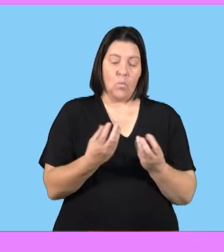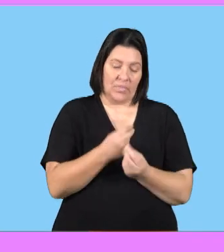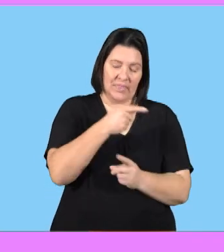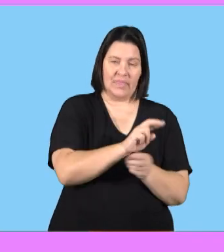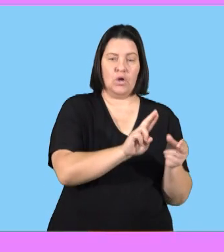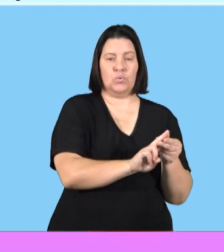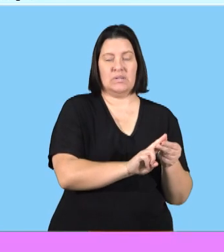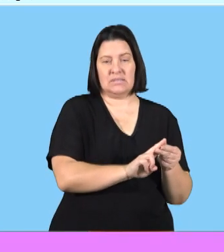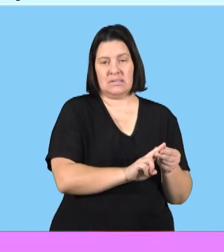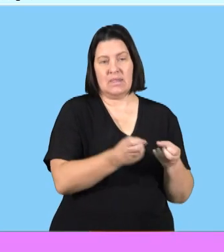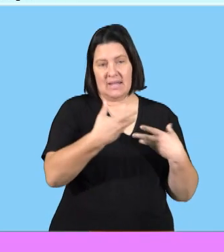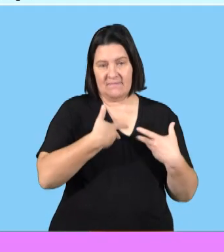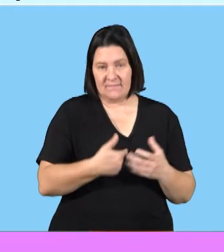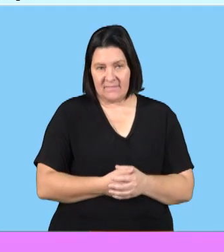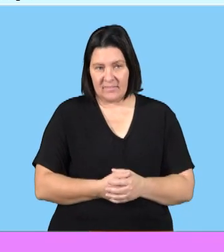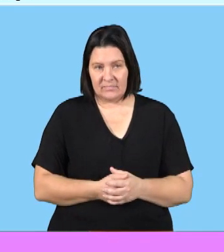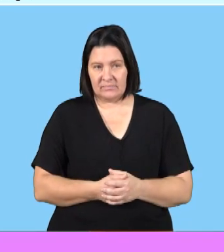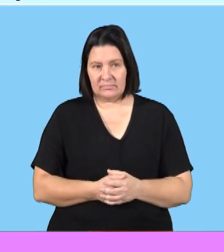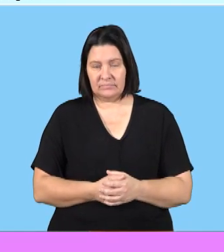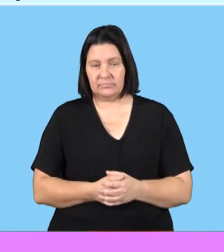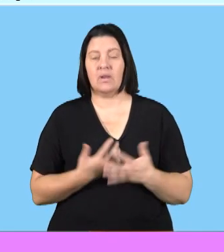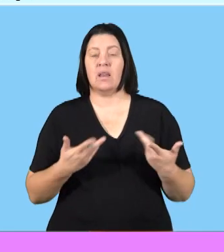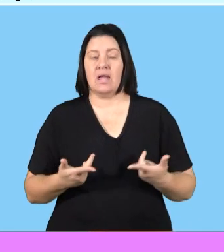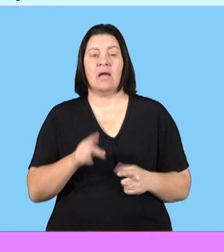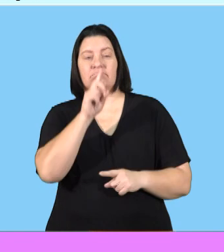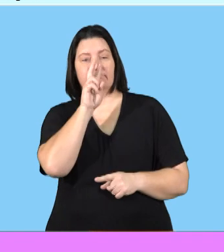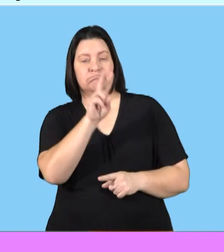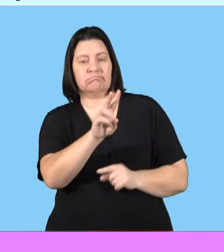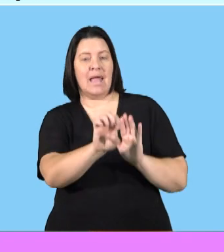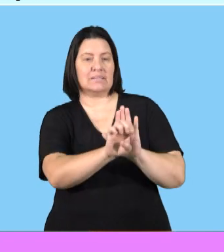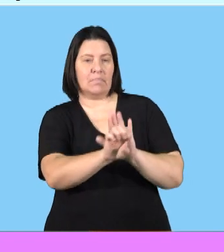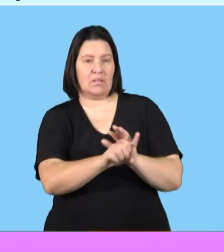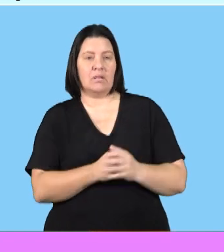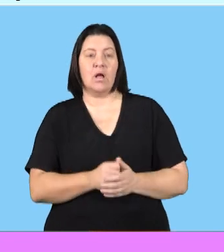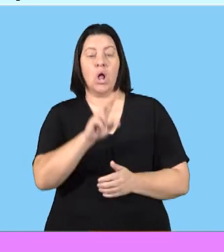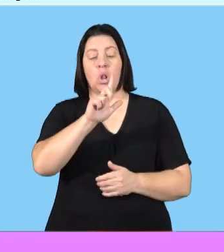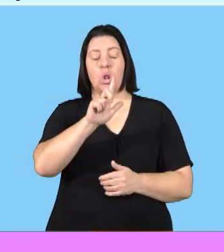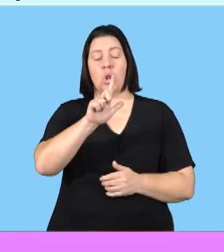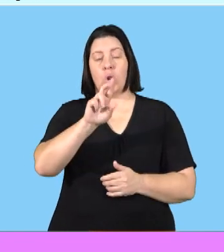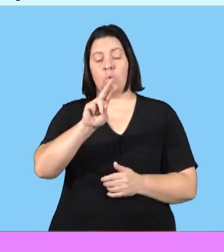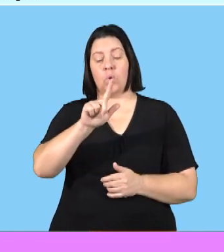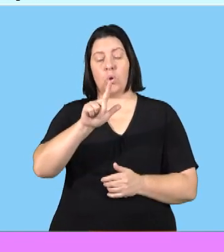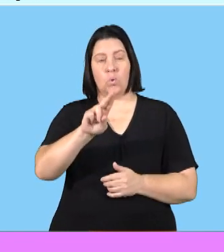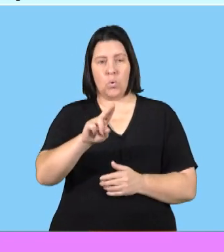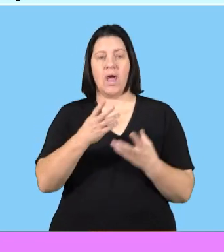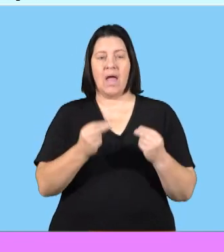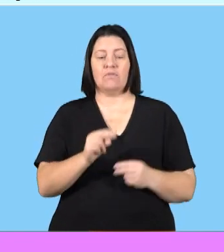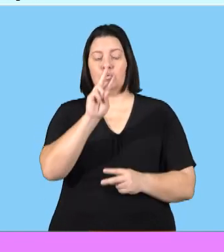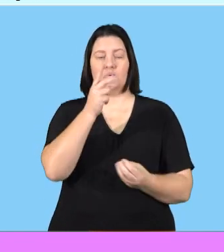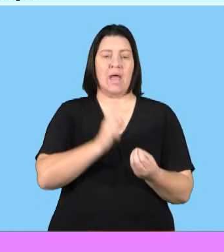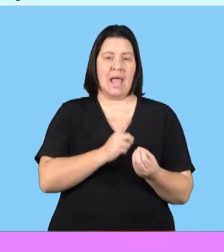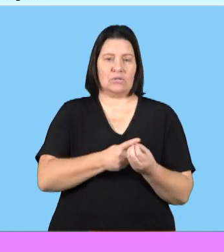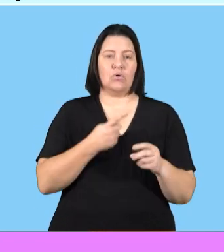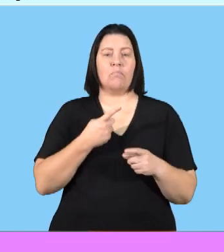to the unit that is given. So let us have a look at this example. Lulu's recipe needs 2 eggs